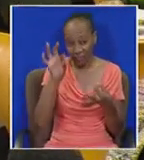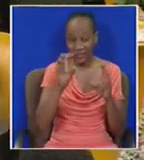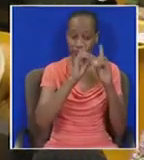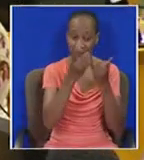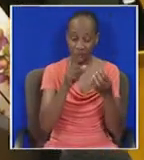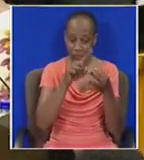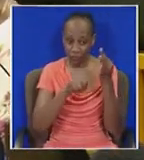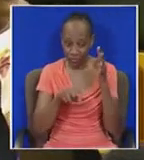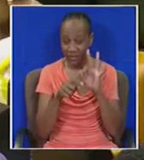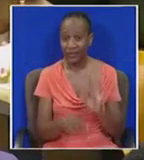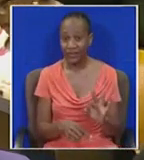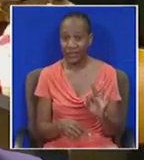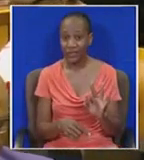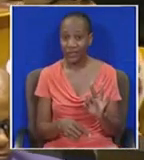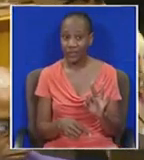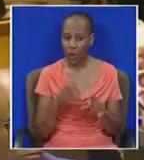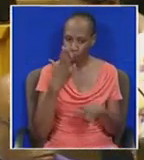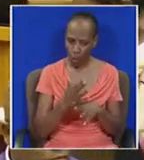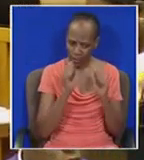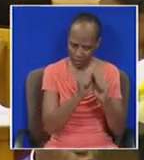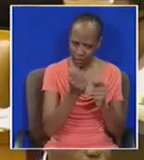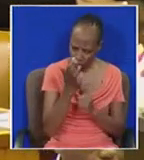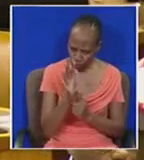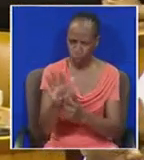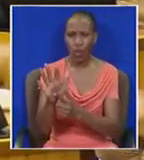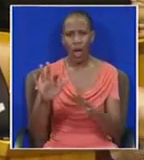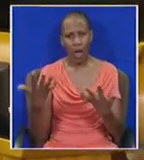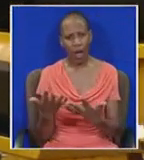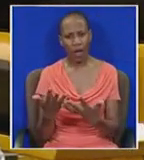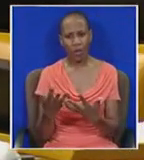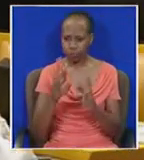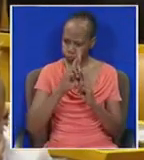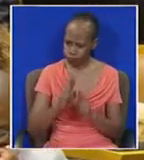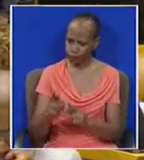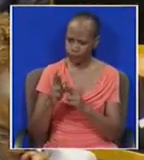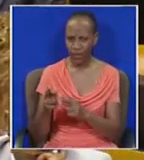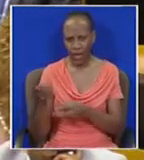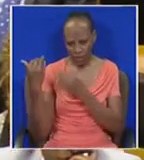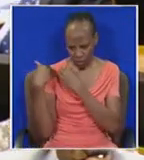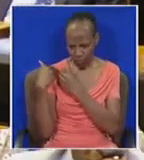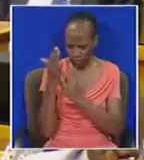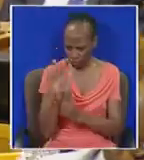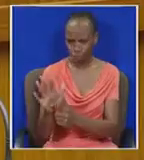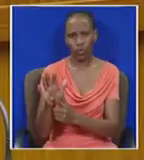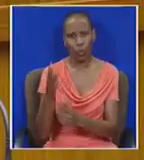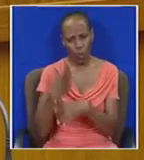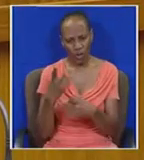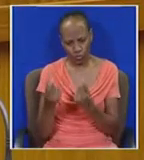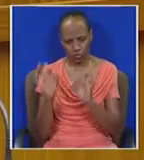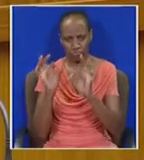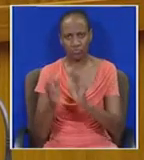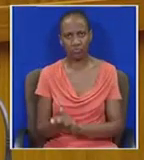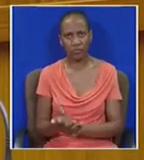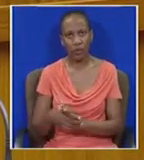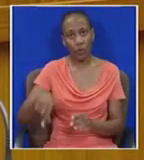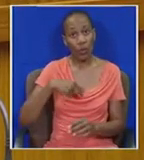departments must result in a more accountable, functioning, and capable state. Thus, we welcome the